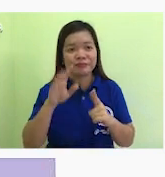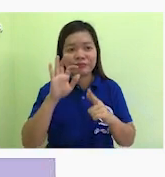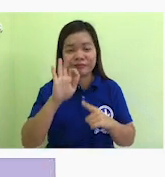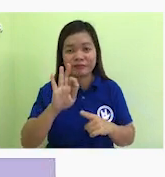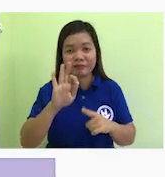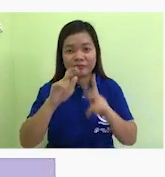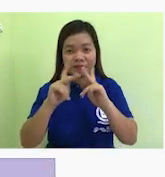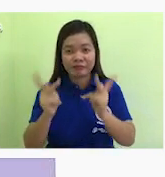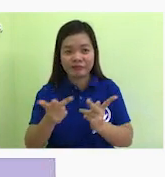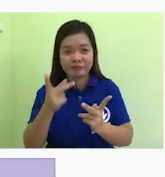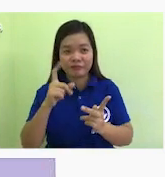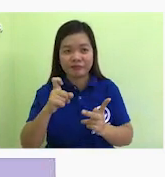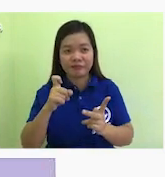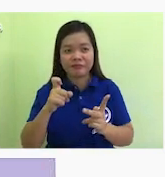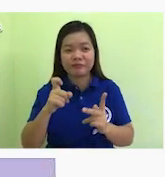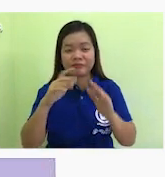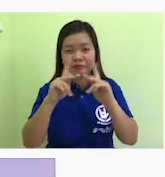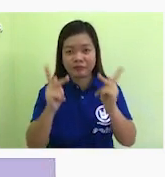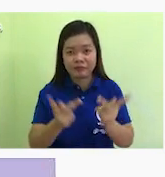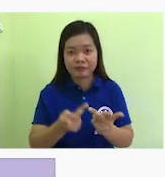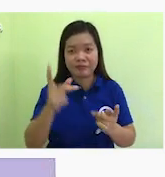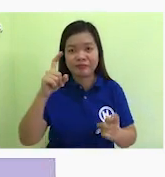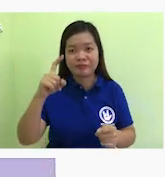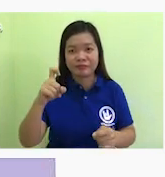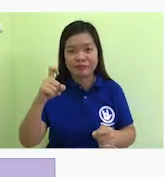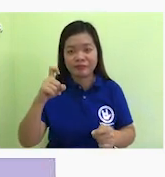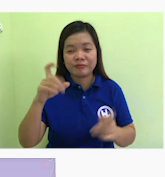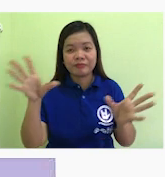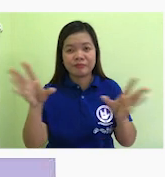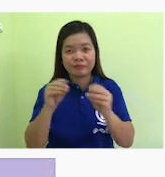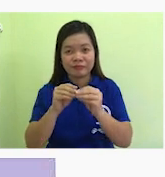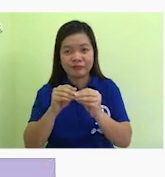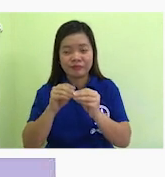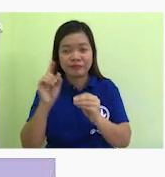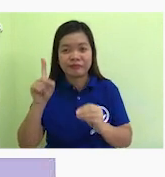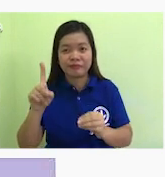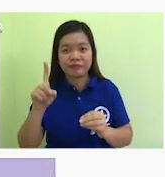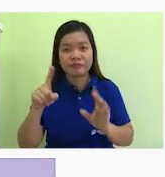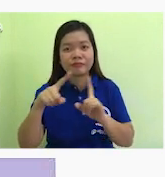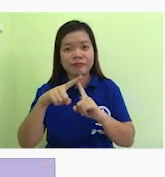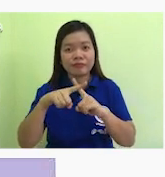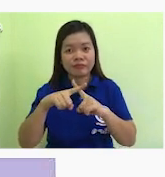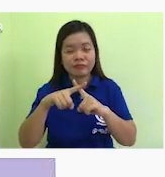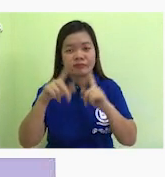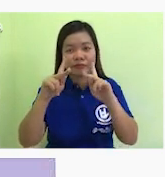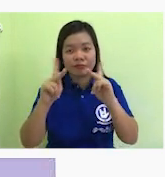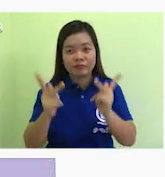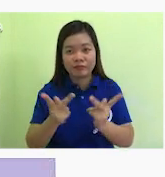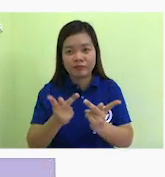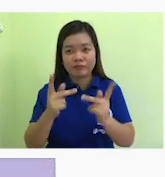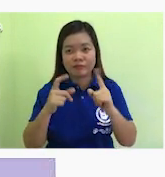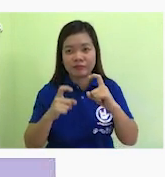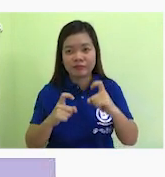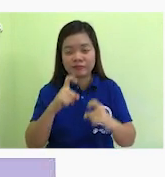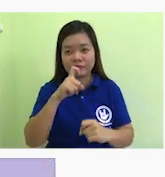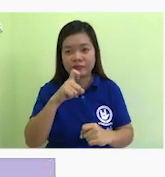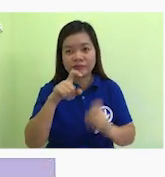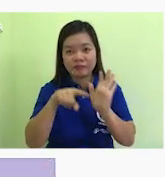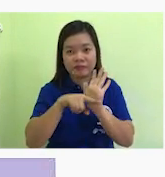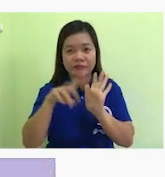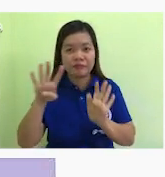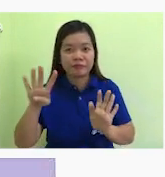Then, f of x equals the quantity of x plus 1 times the quantity of